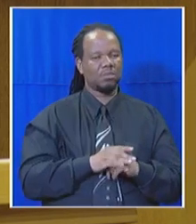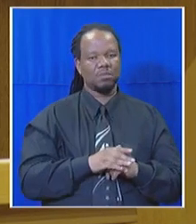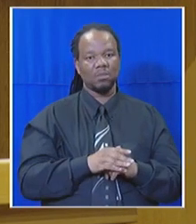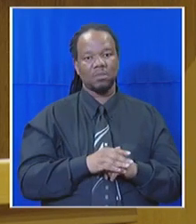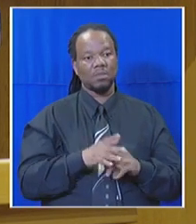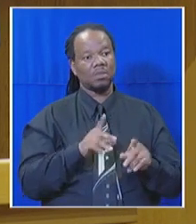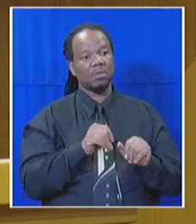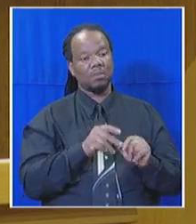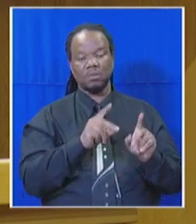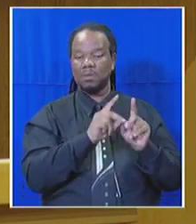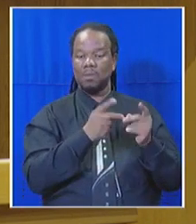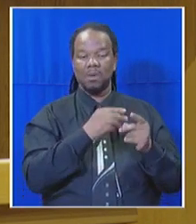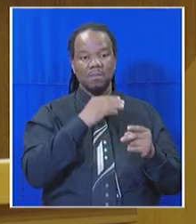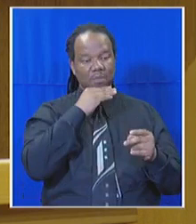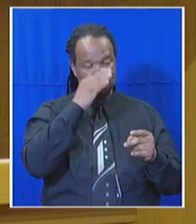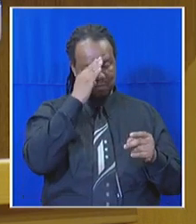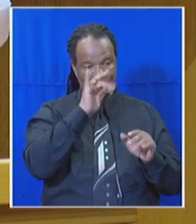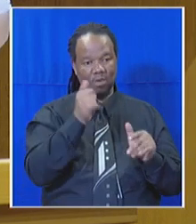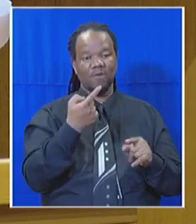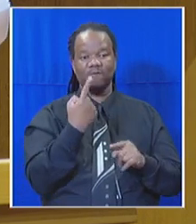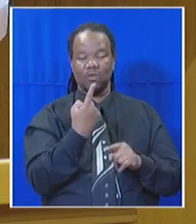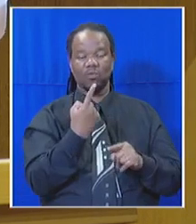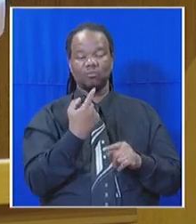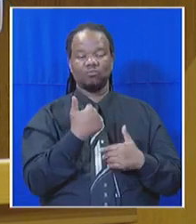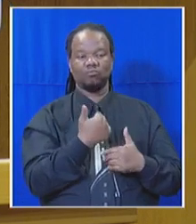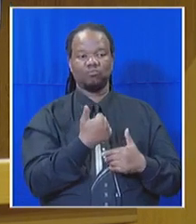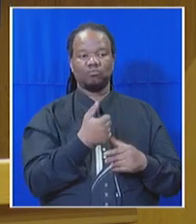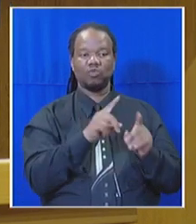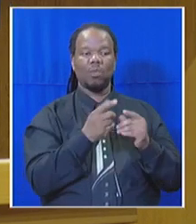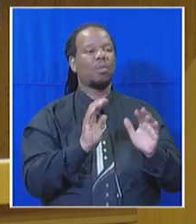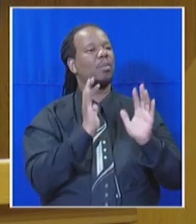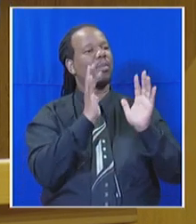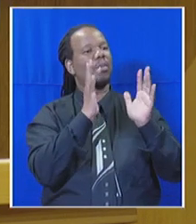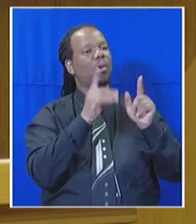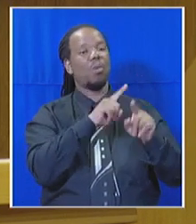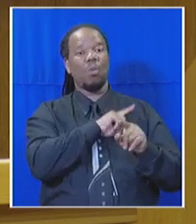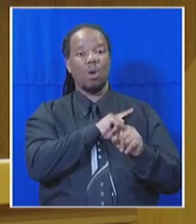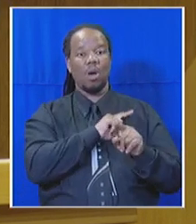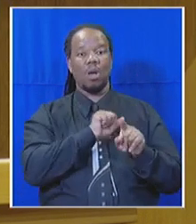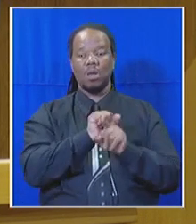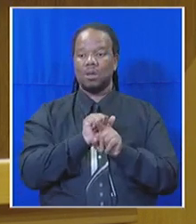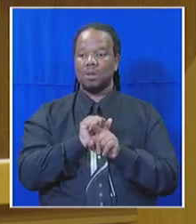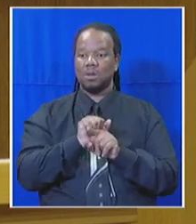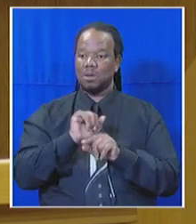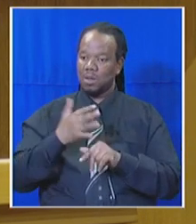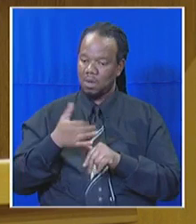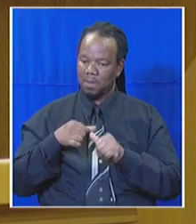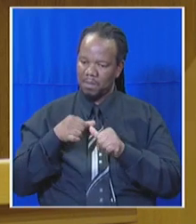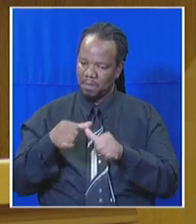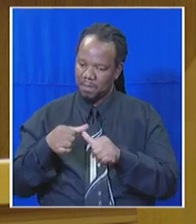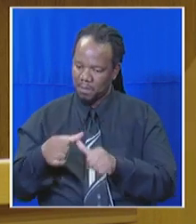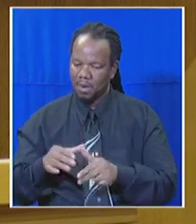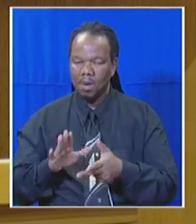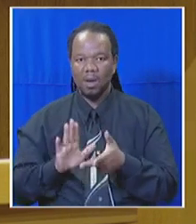department must be congratulated on the steps it is taking to promote the use of sustainable and renewable forms